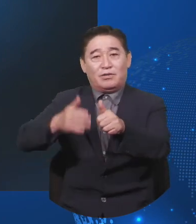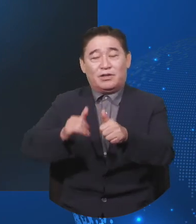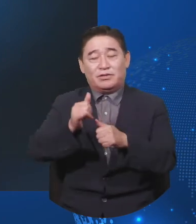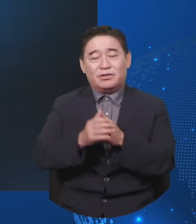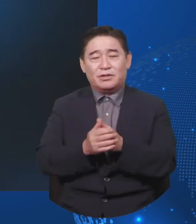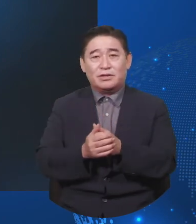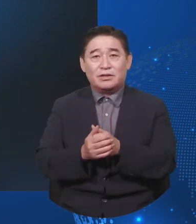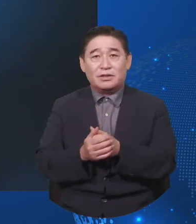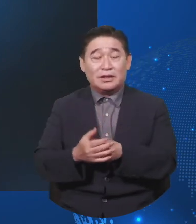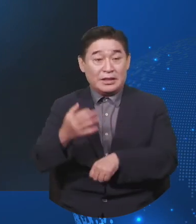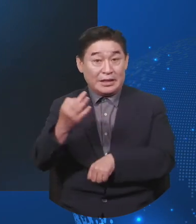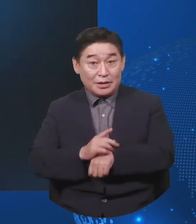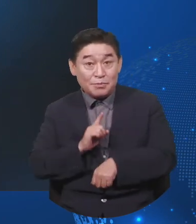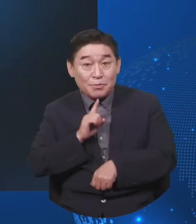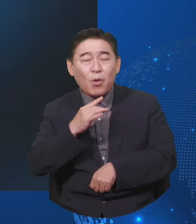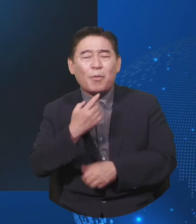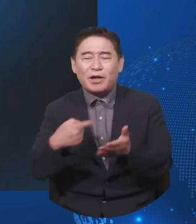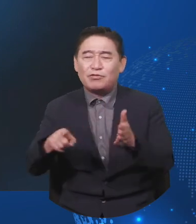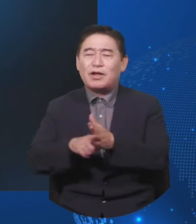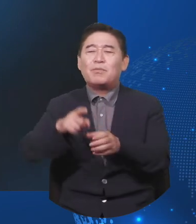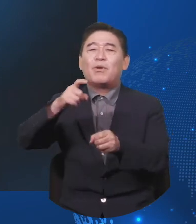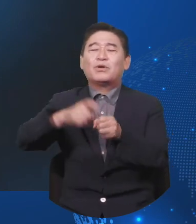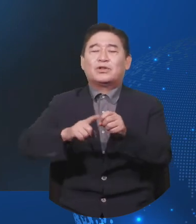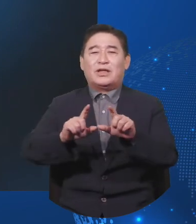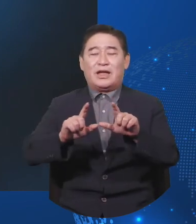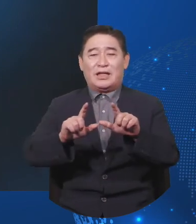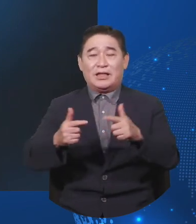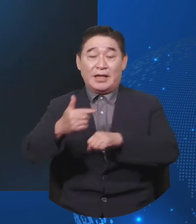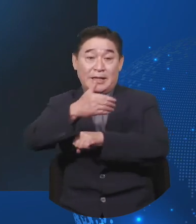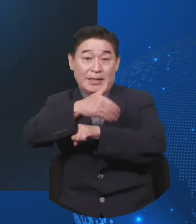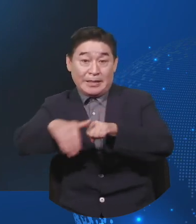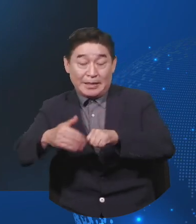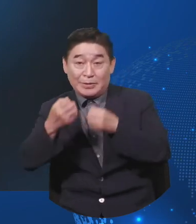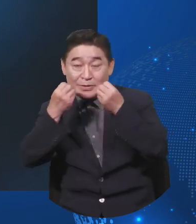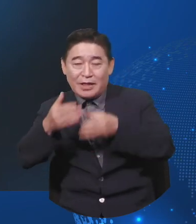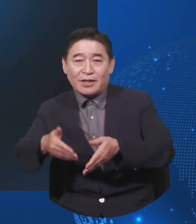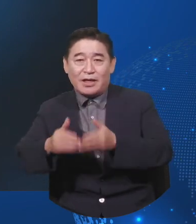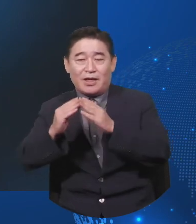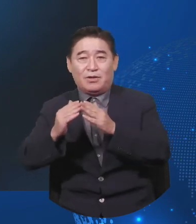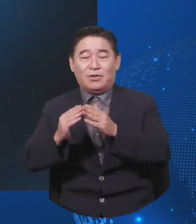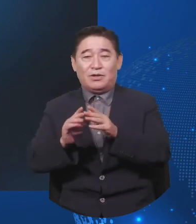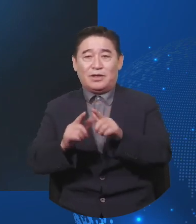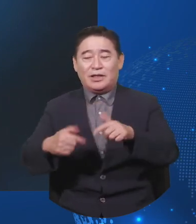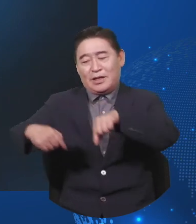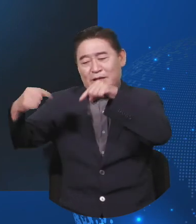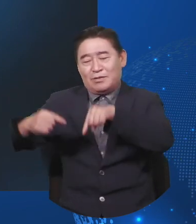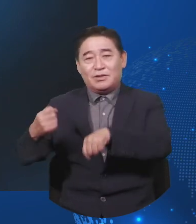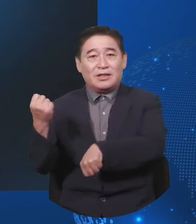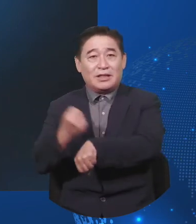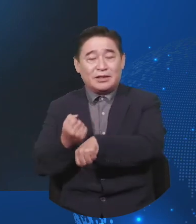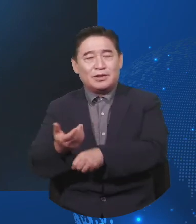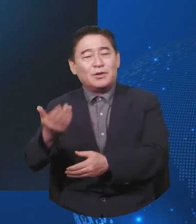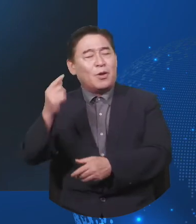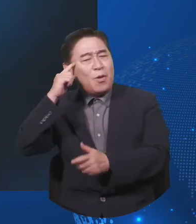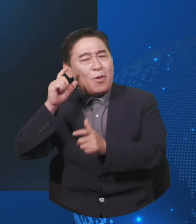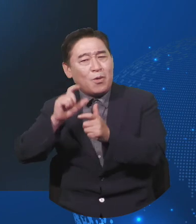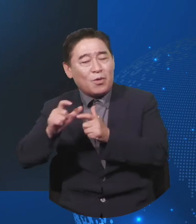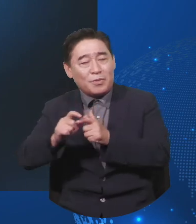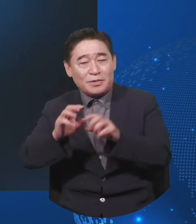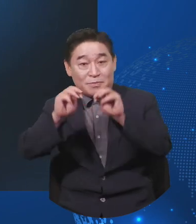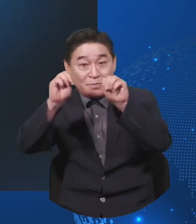the process of planning, multi-stakeholder engagement and implementation, monitoring and reporting.